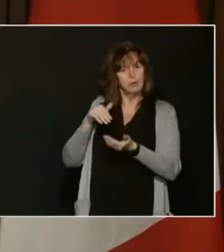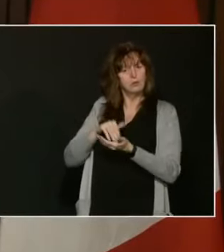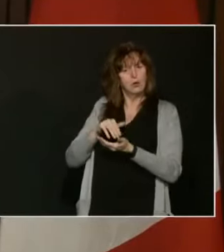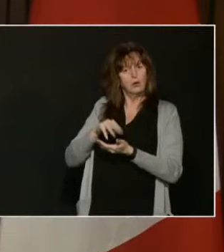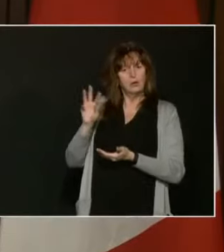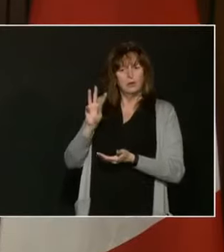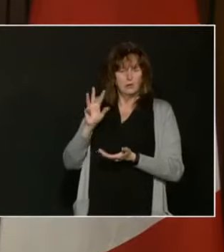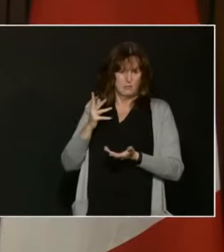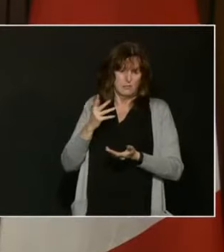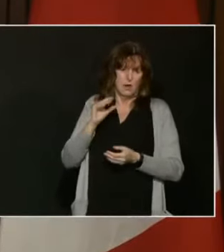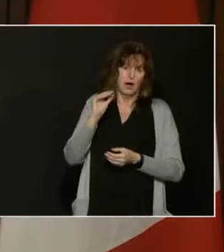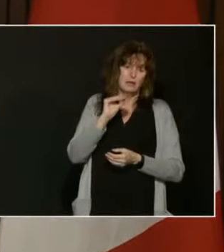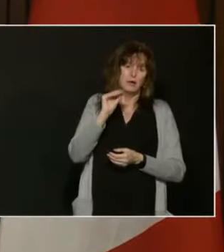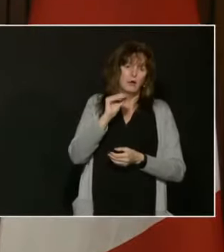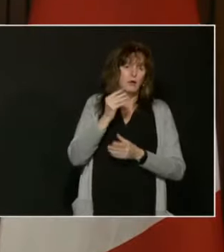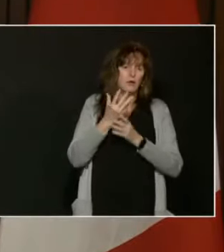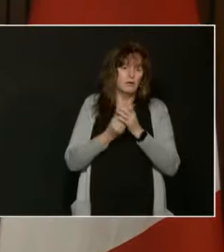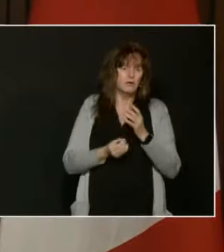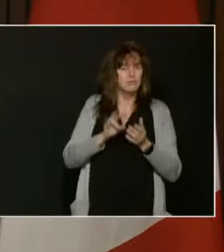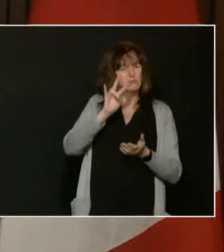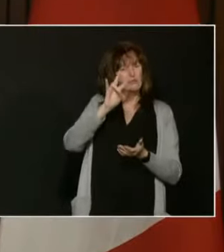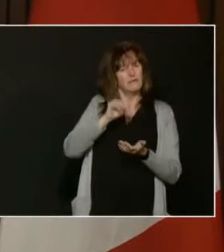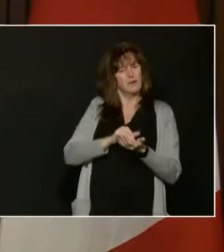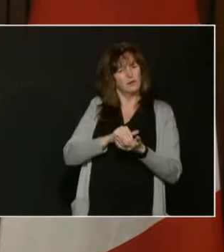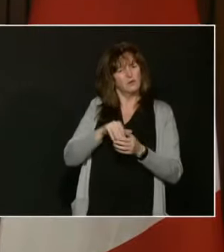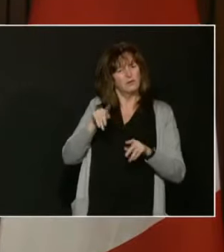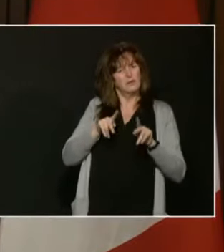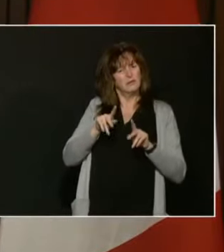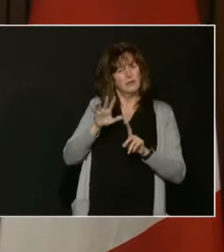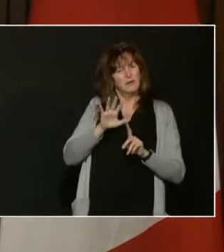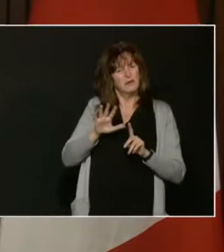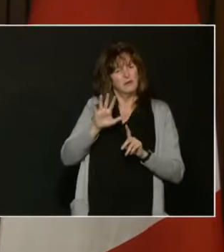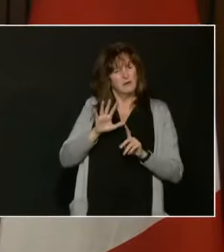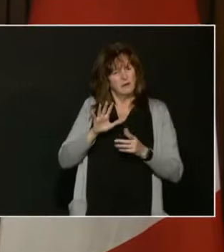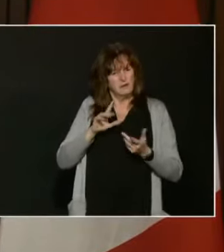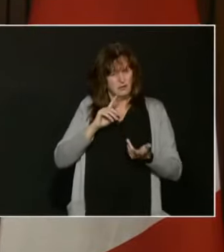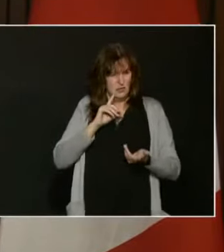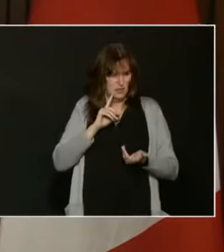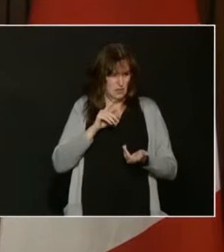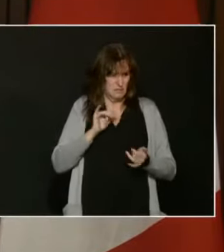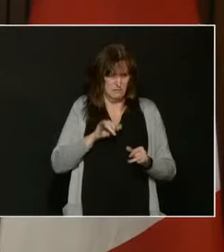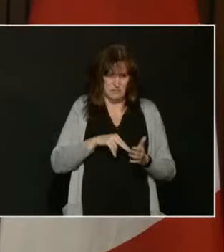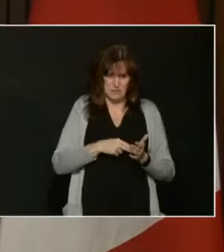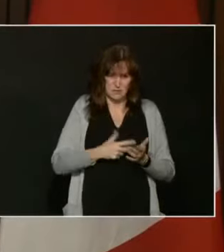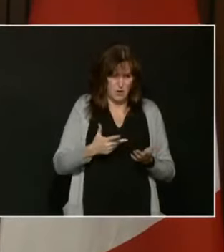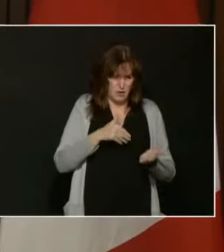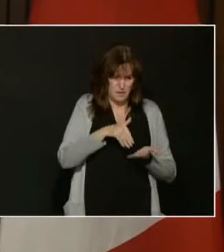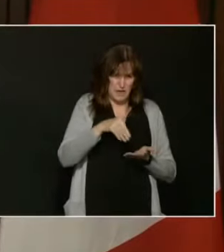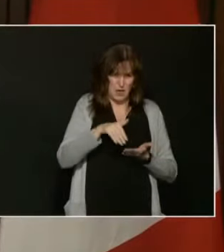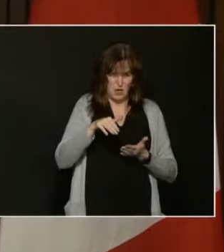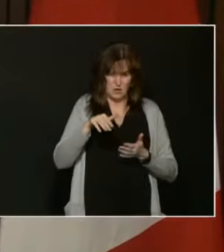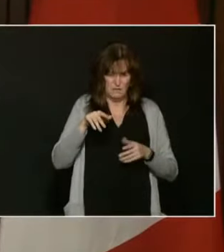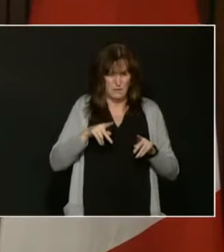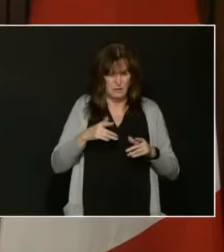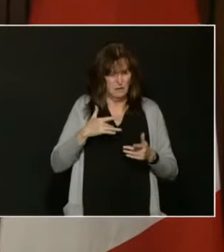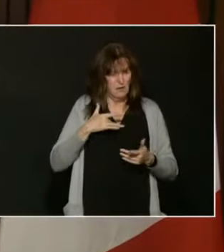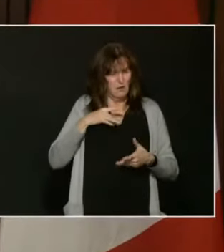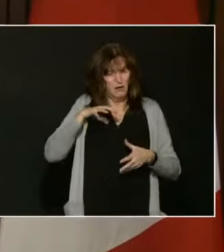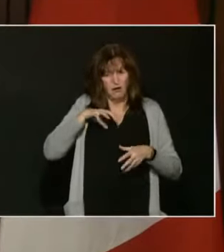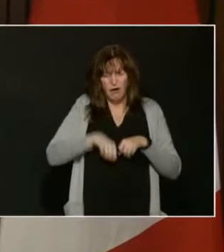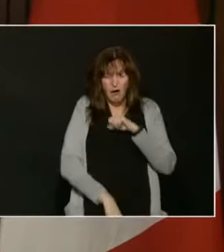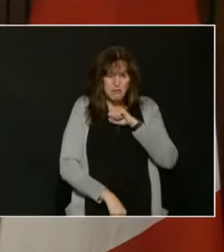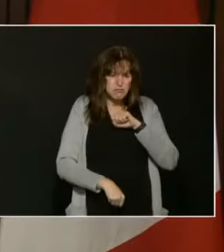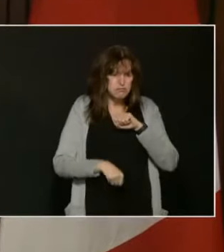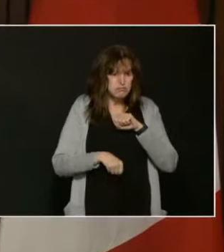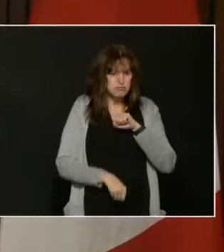people to this disease. And that's thousands of families in every part of this province who've experienced a real loss in the last year. And it is clear